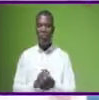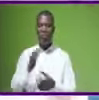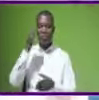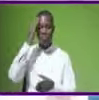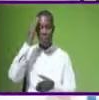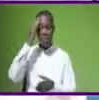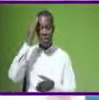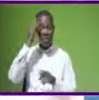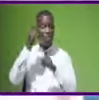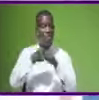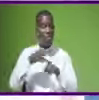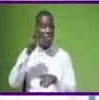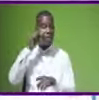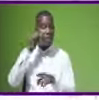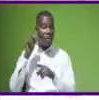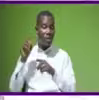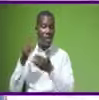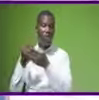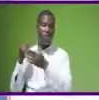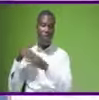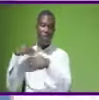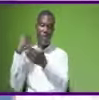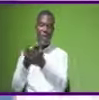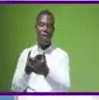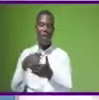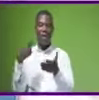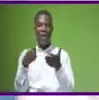Menemonufri Nigeria and Sameba Ghana.